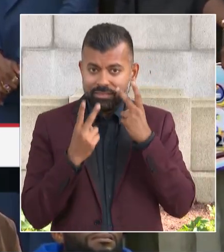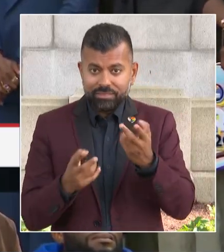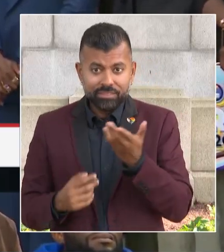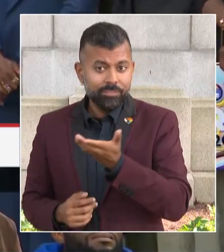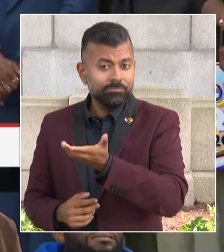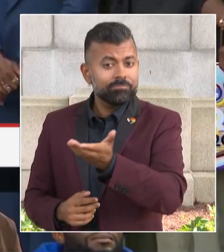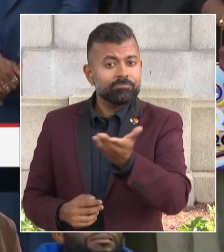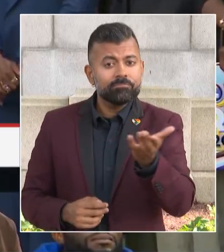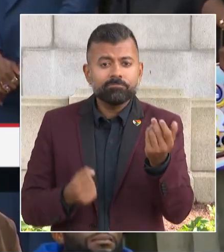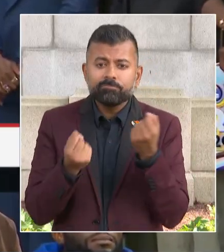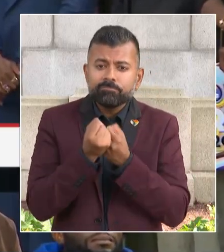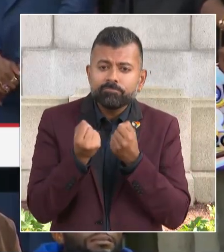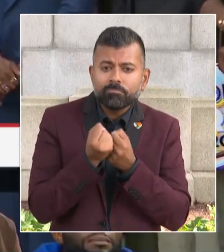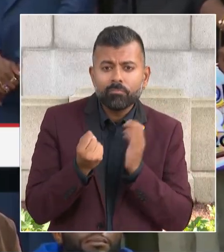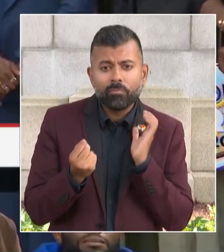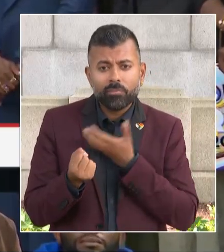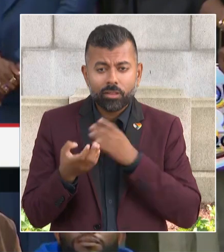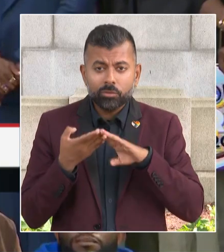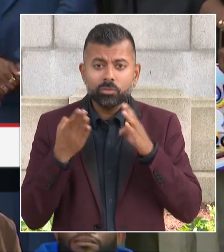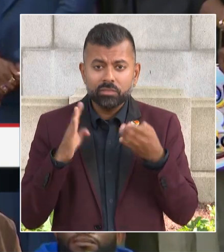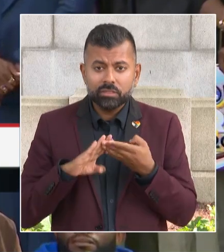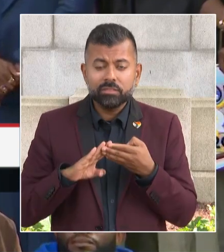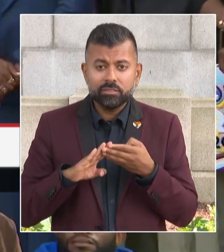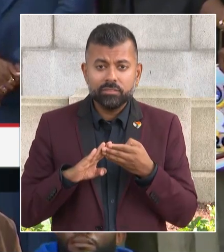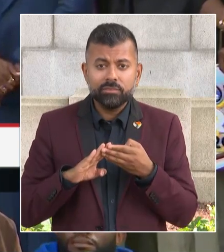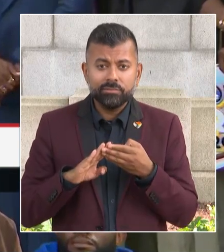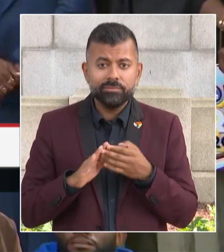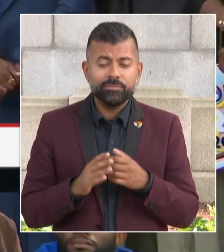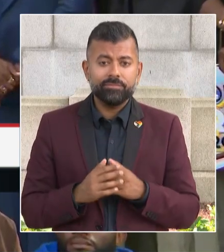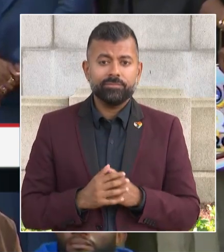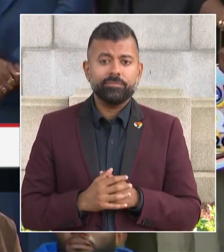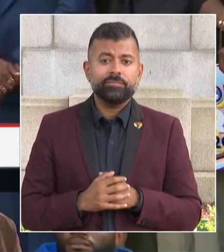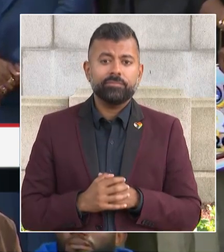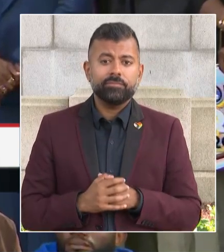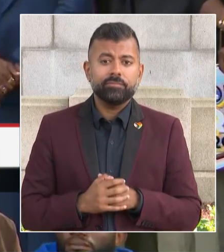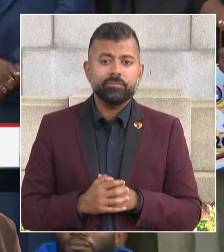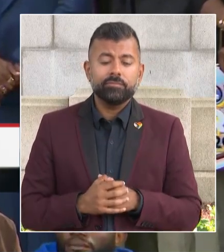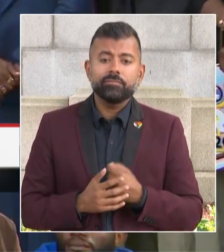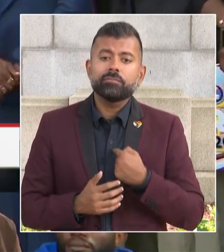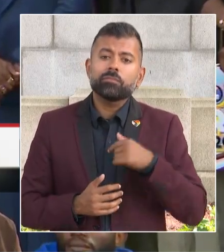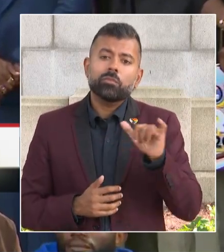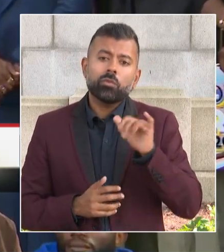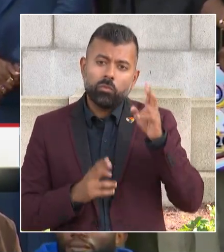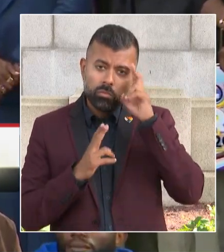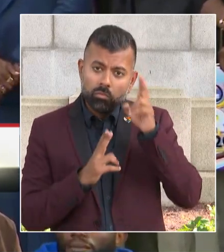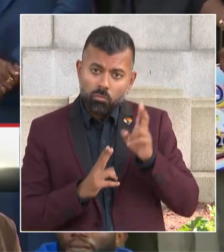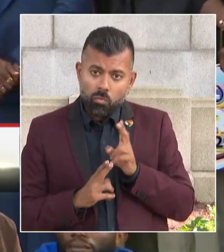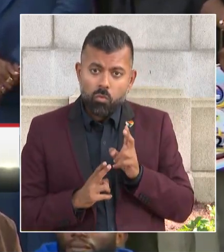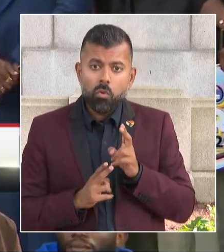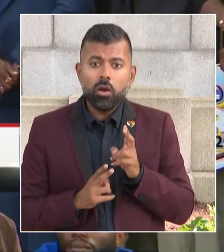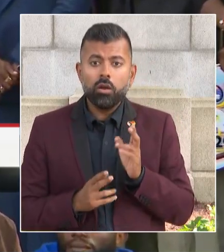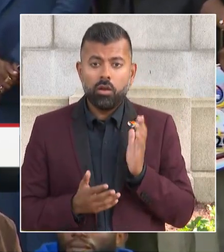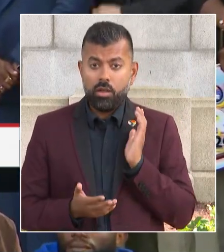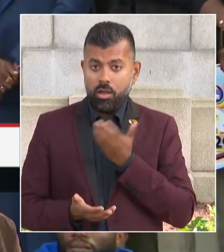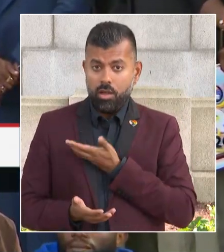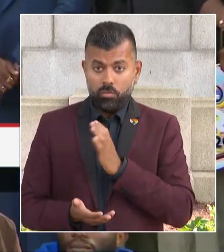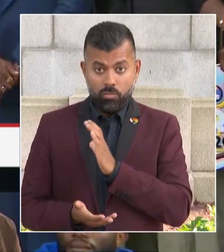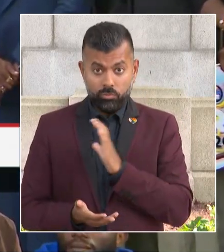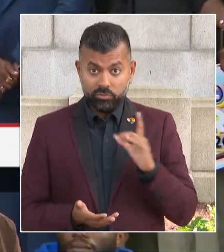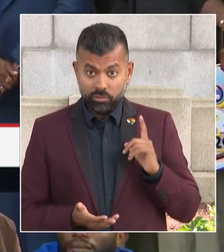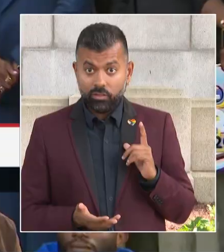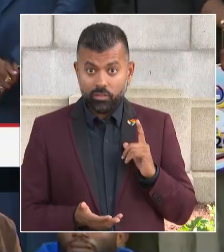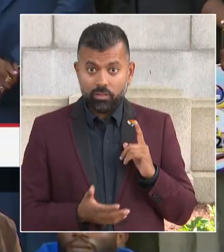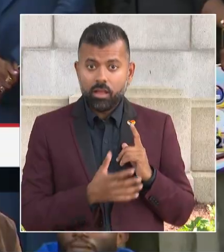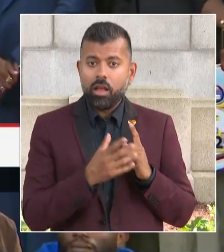and supporting our community. I am so honored that members of the council and members of the